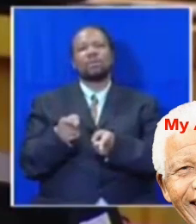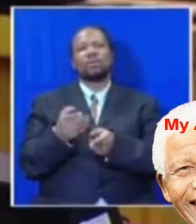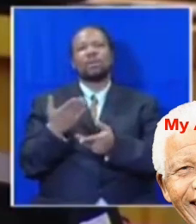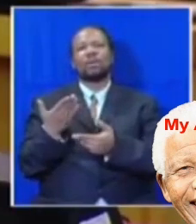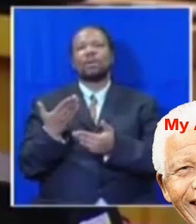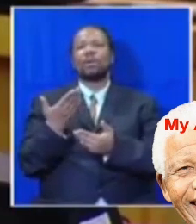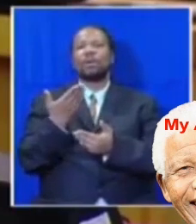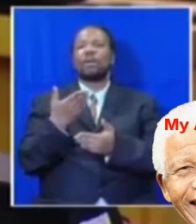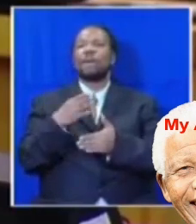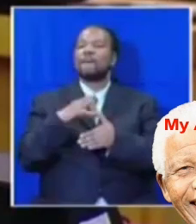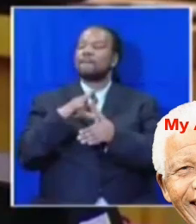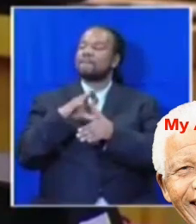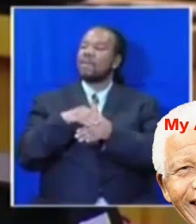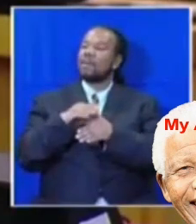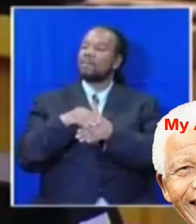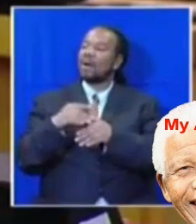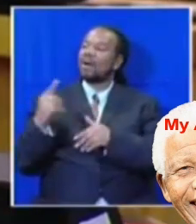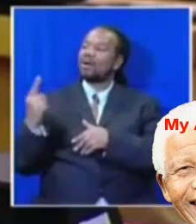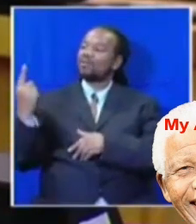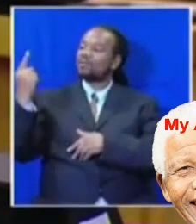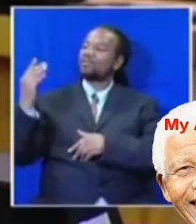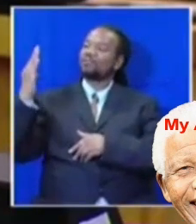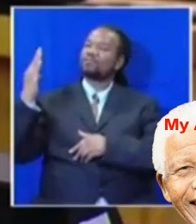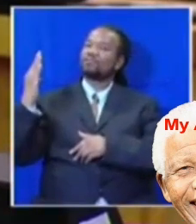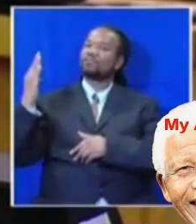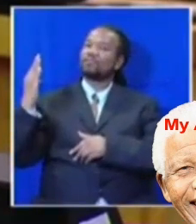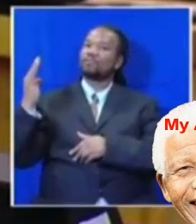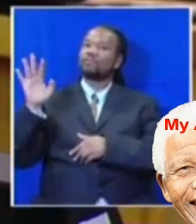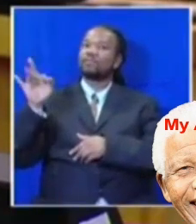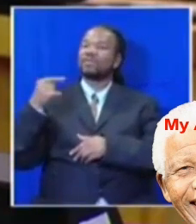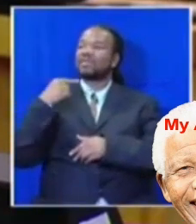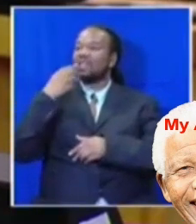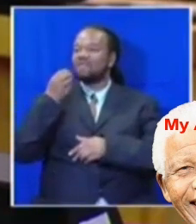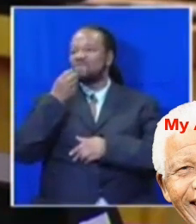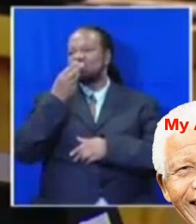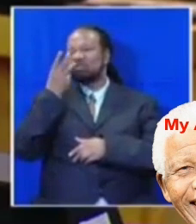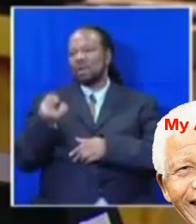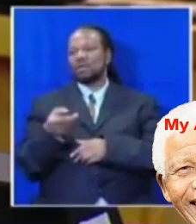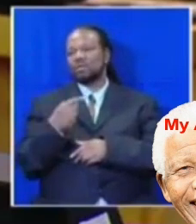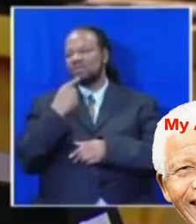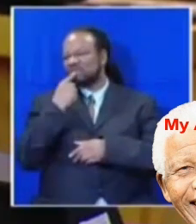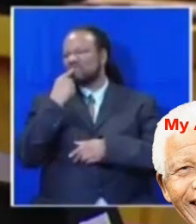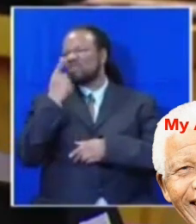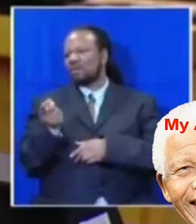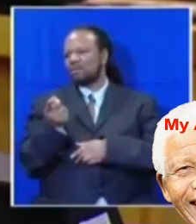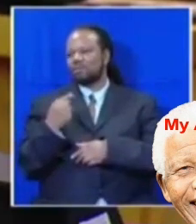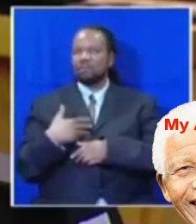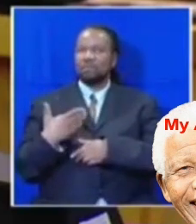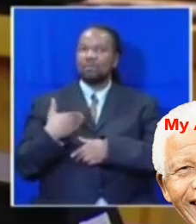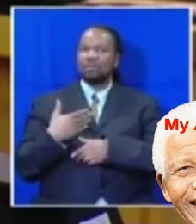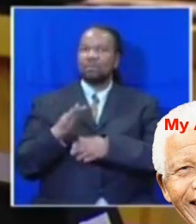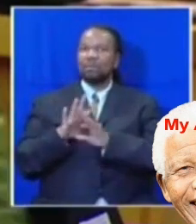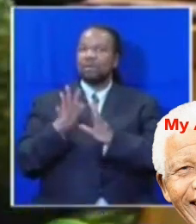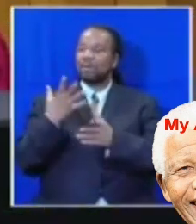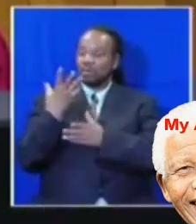honorable member who was speaking just now, he said food tech. He must withdraw that and very